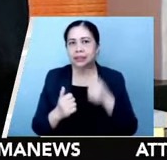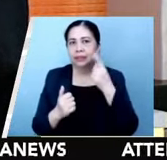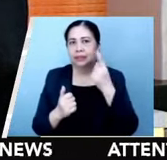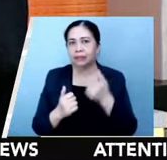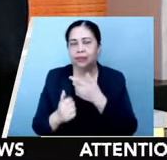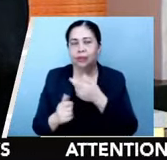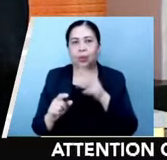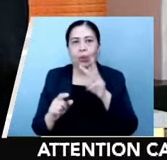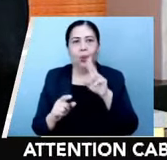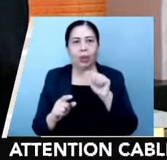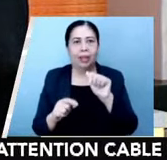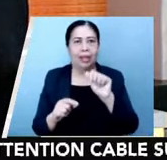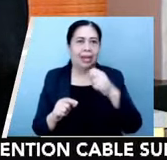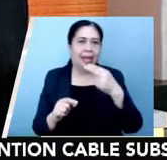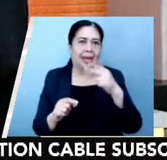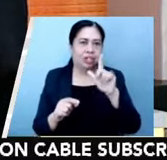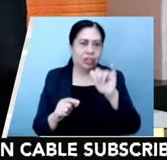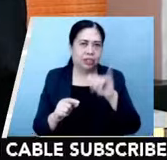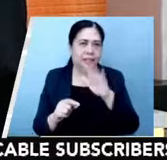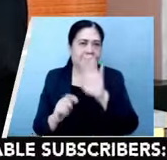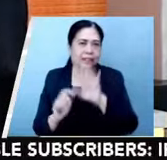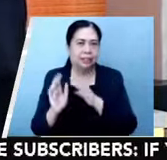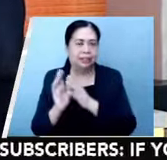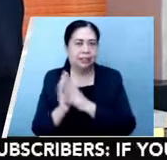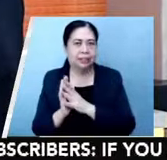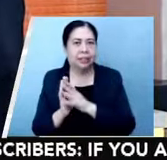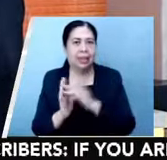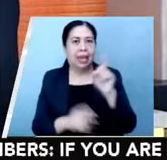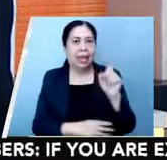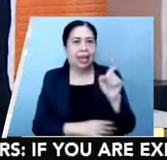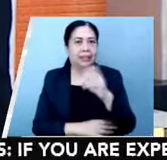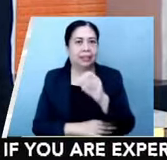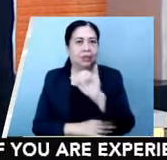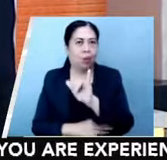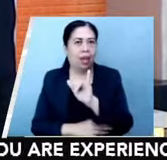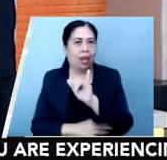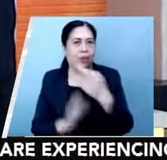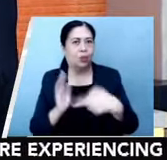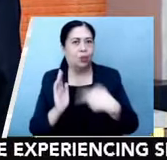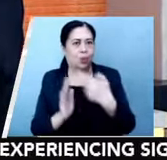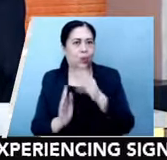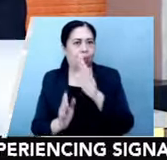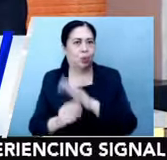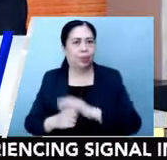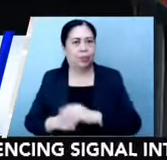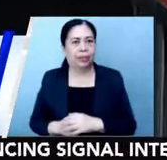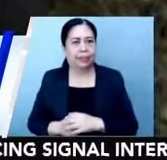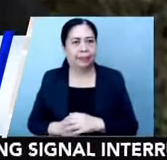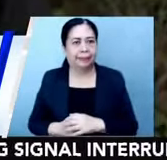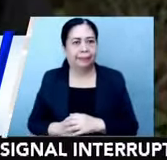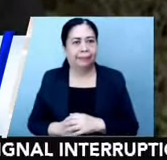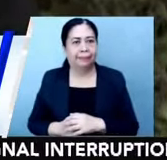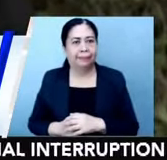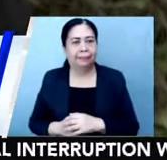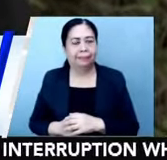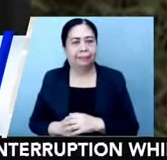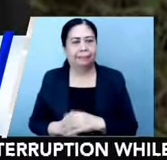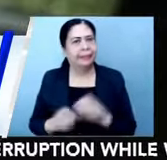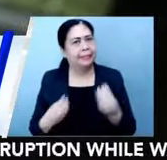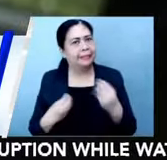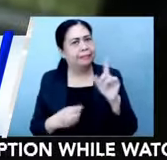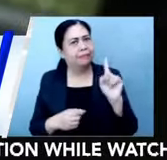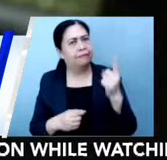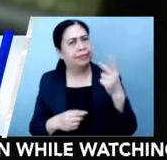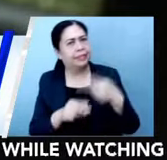ang ginampanan niya sa pelikulang X and Y. Just give me the first letter of your name. X.